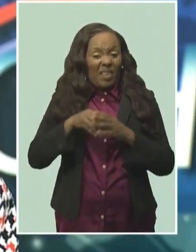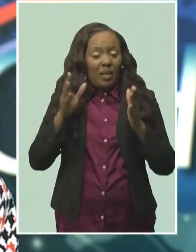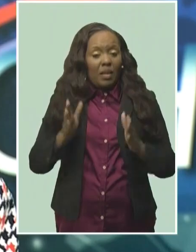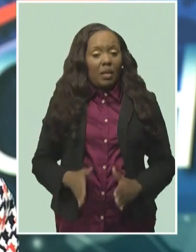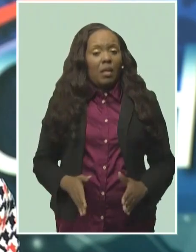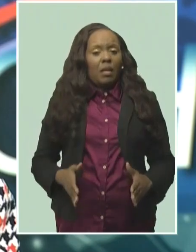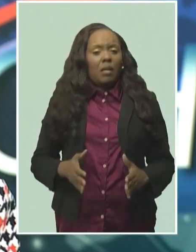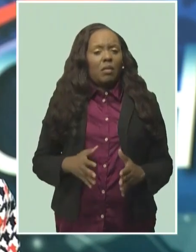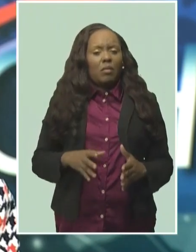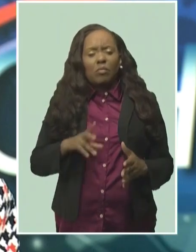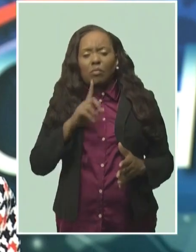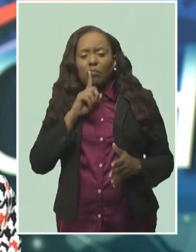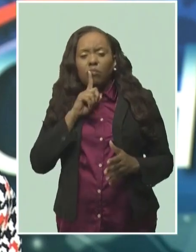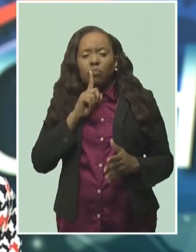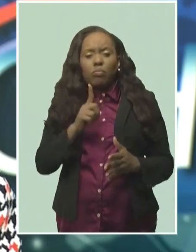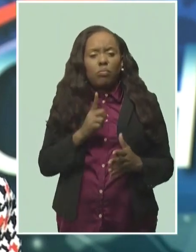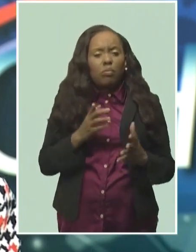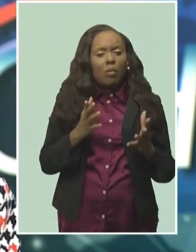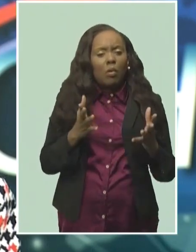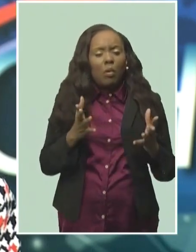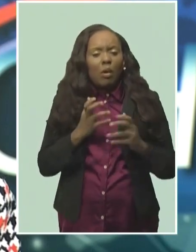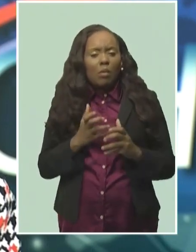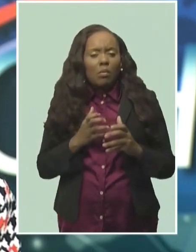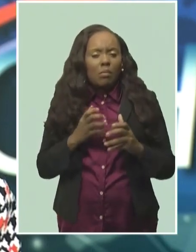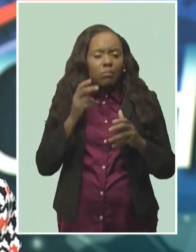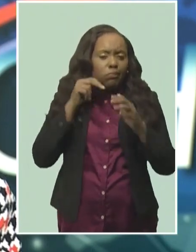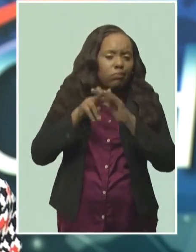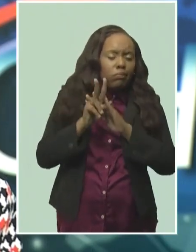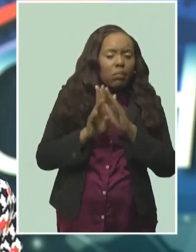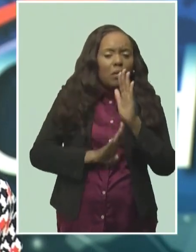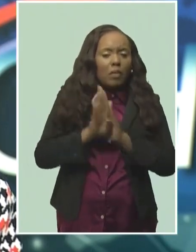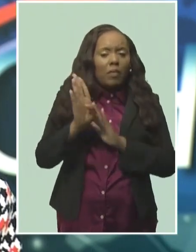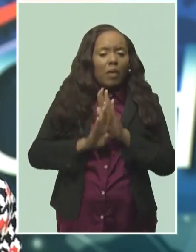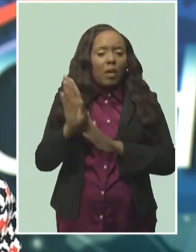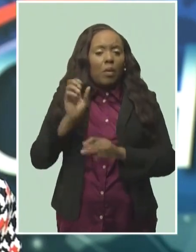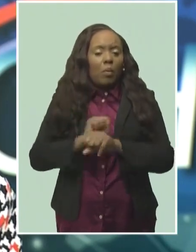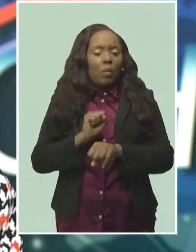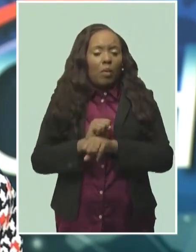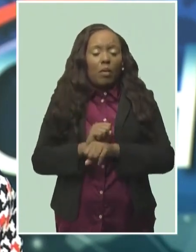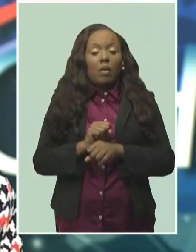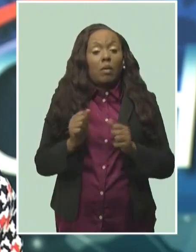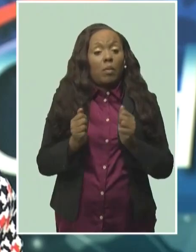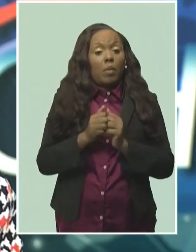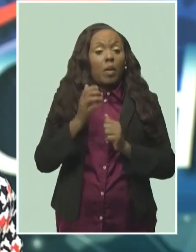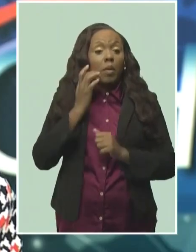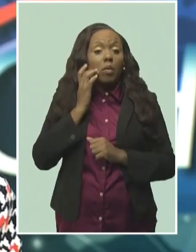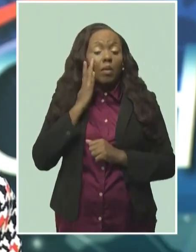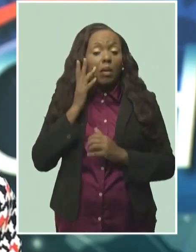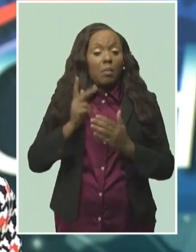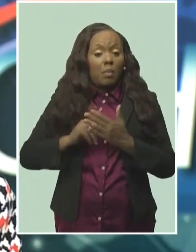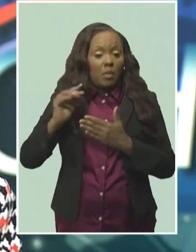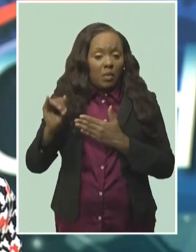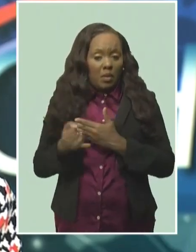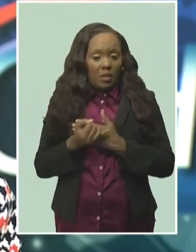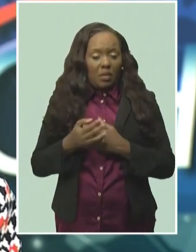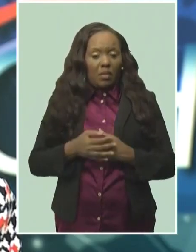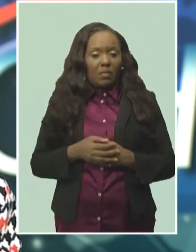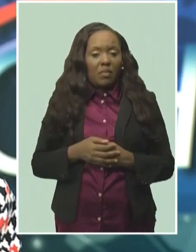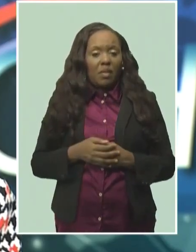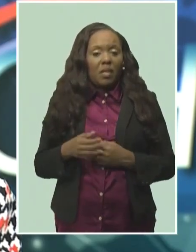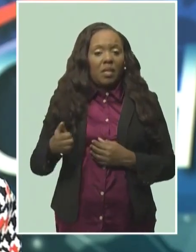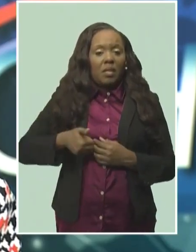ongoing development work in Barbados, including planned hotel projects slated for the island. Chief Executive Officer of Invest